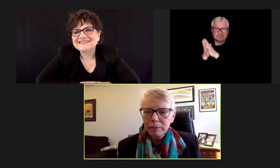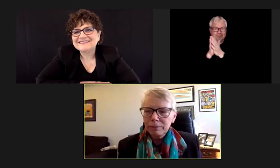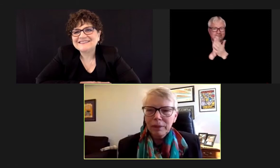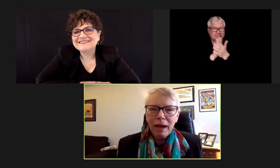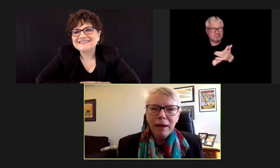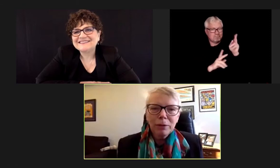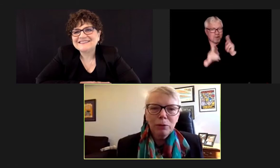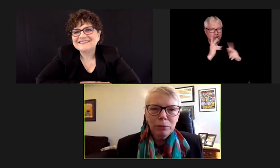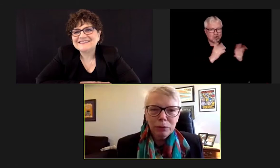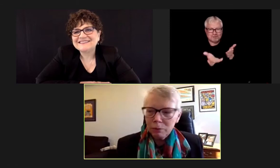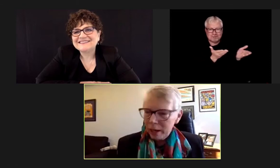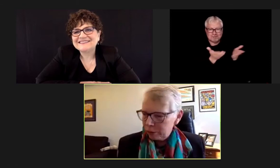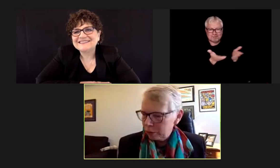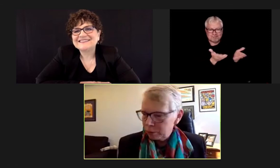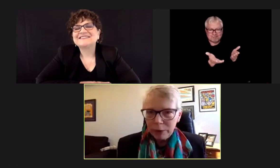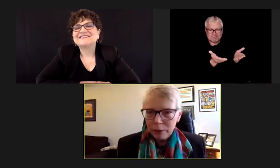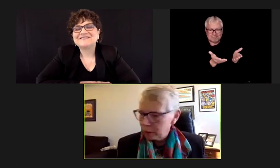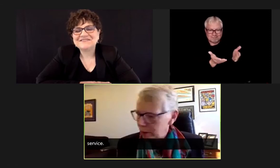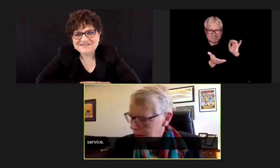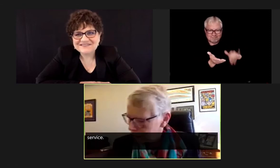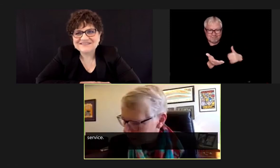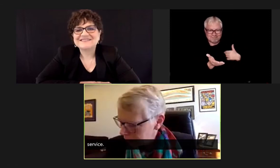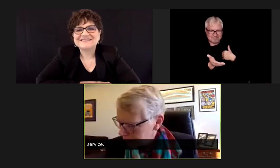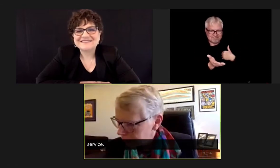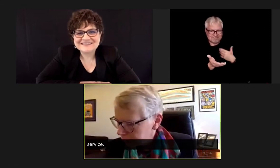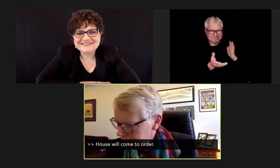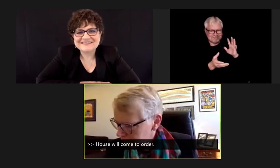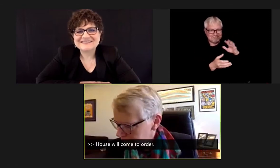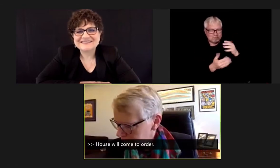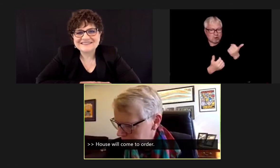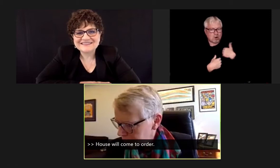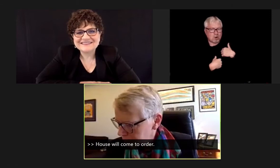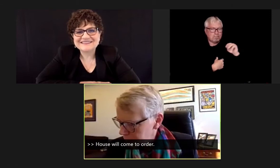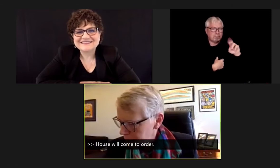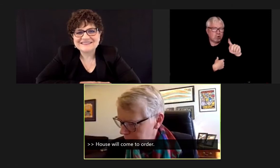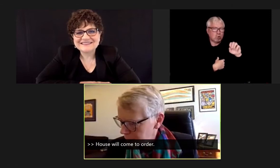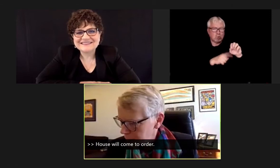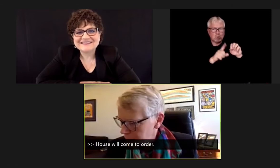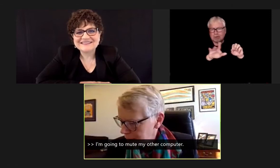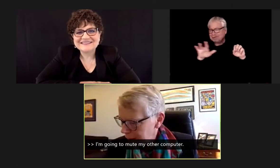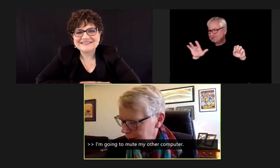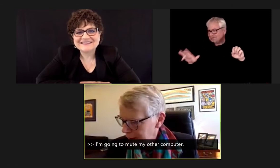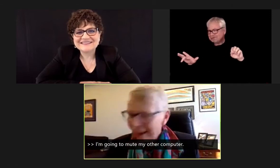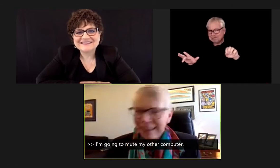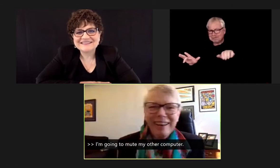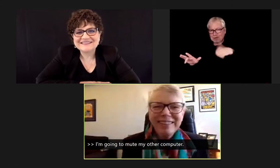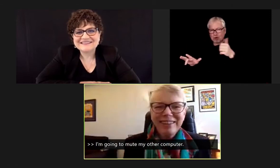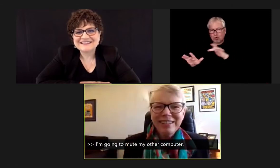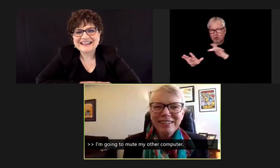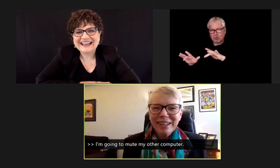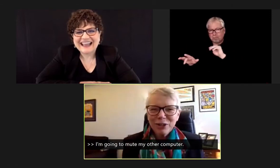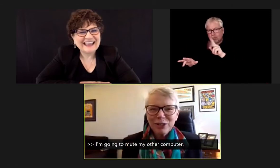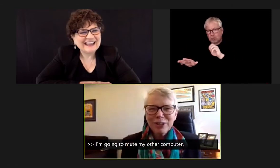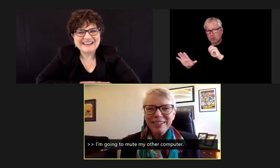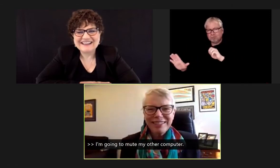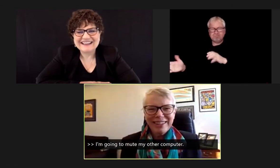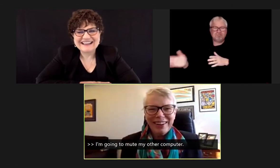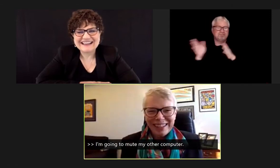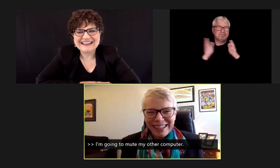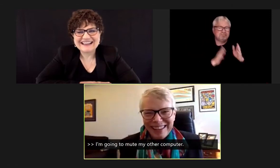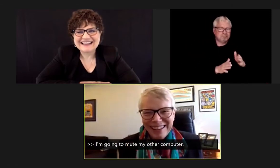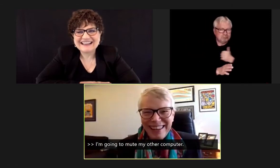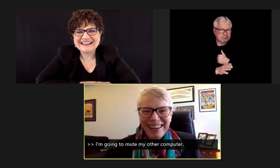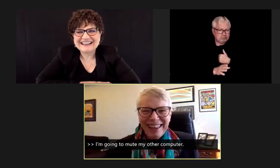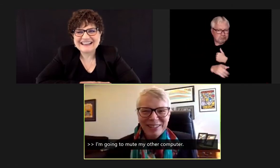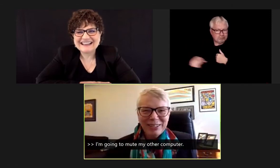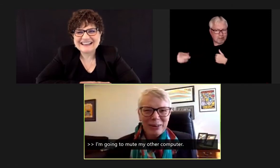I'm going to mute my other computer. I'm sorry, session is